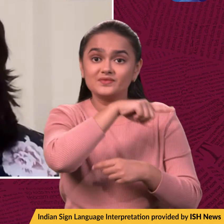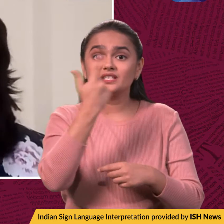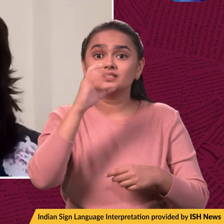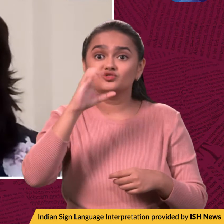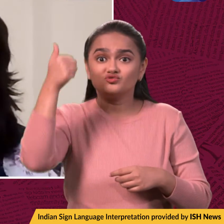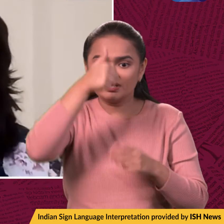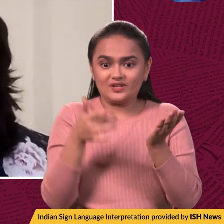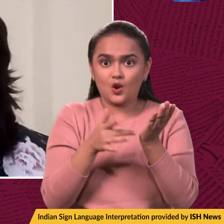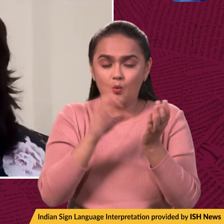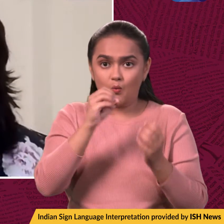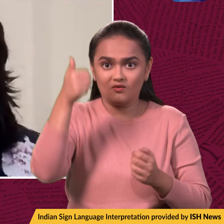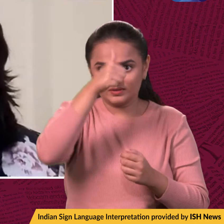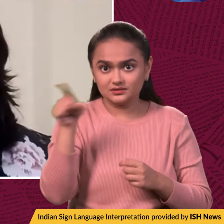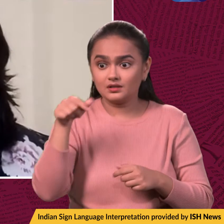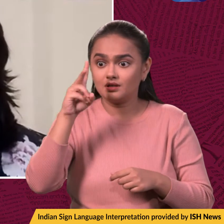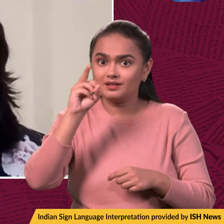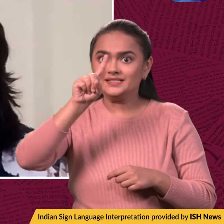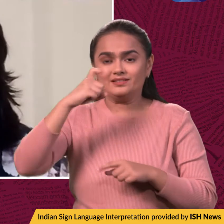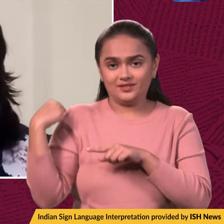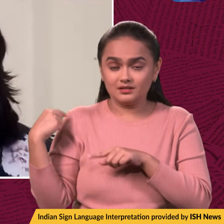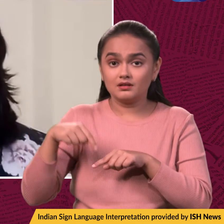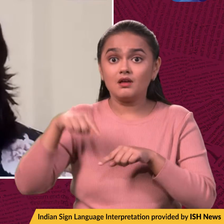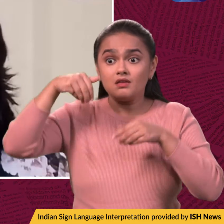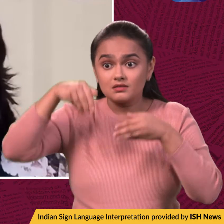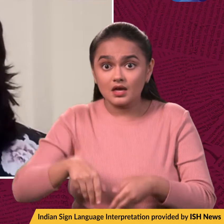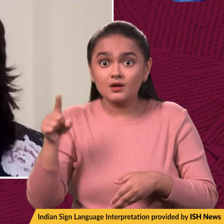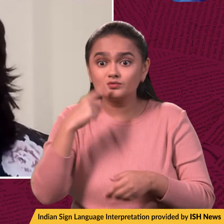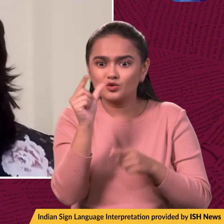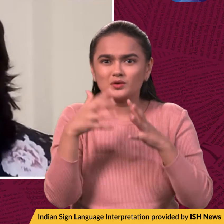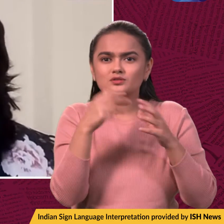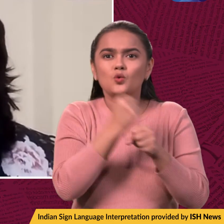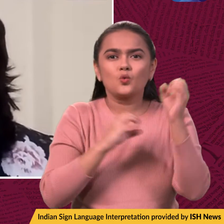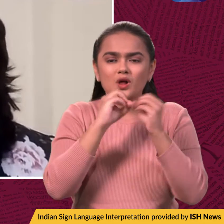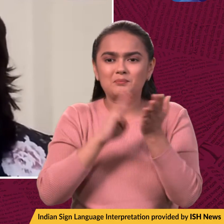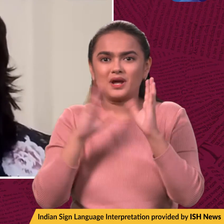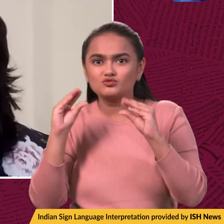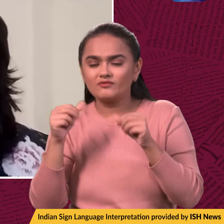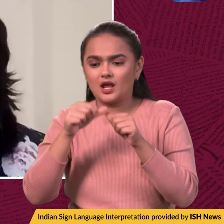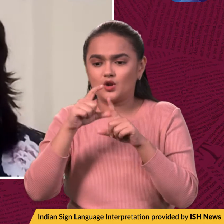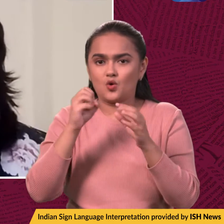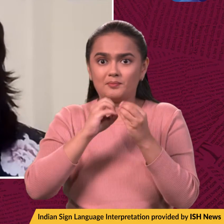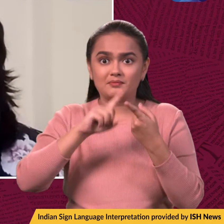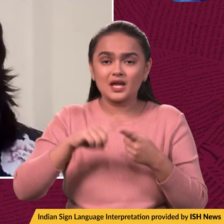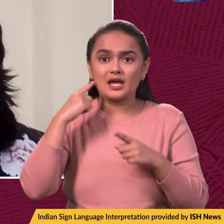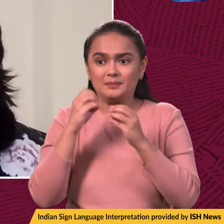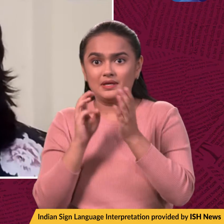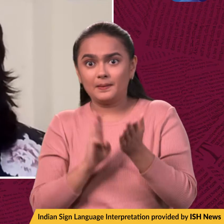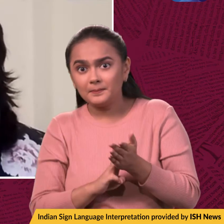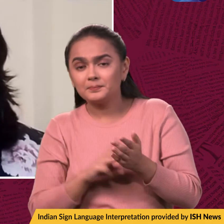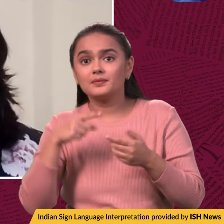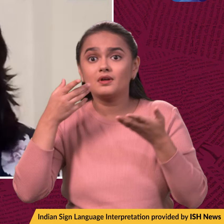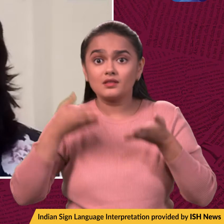Chief Technology Officer in 2017. US tech giants like Google, Microsoft, Adobe,